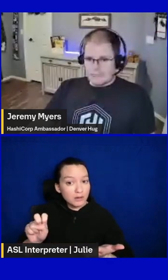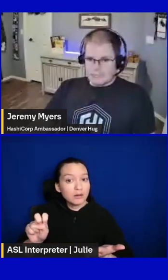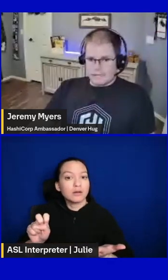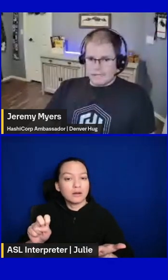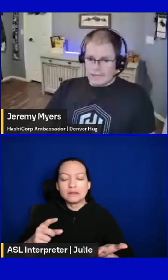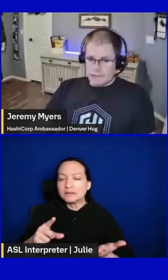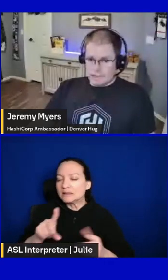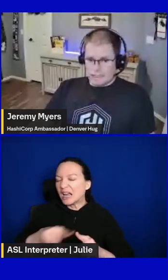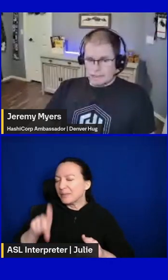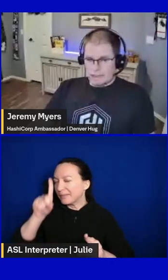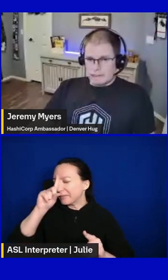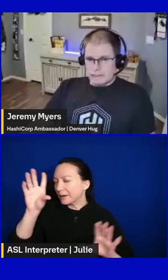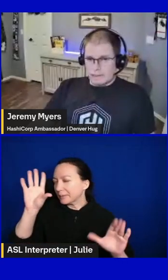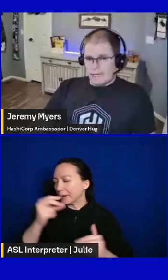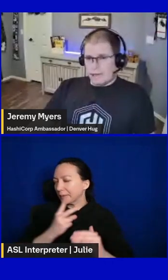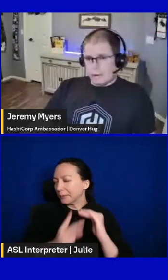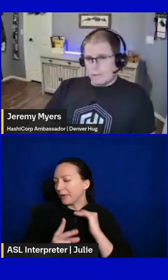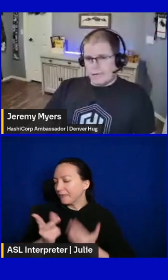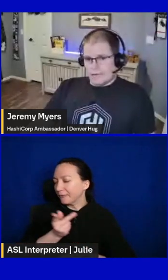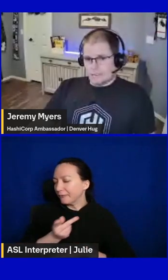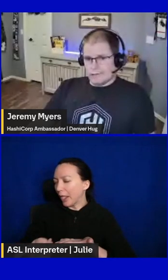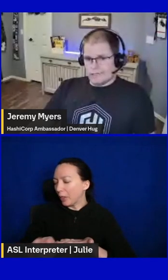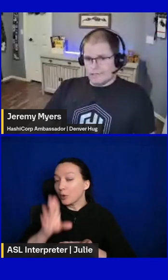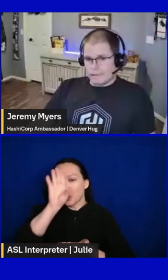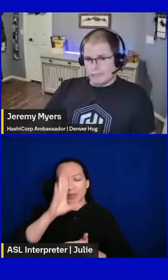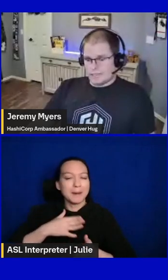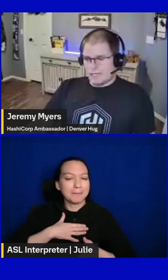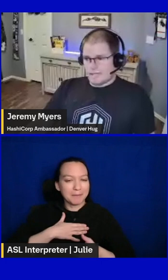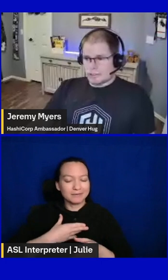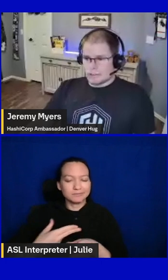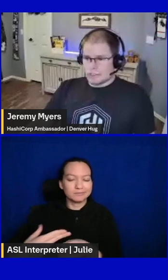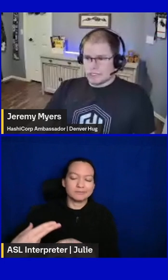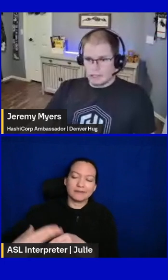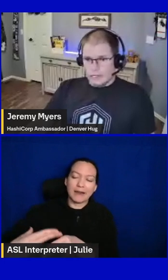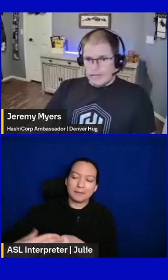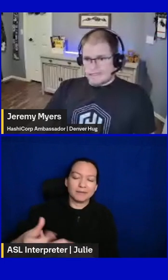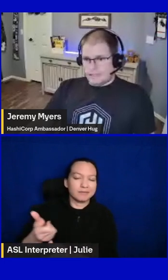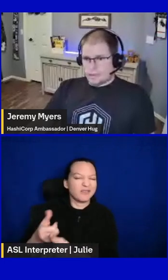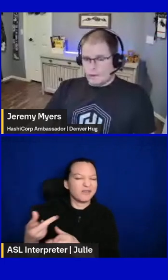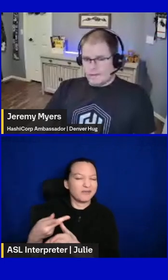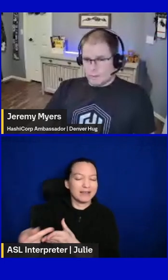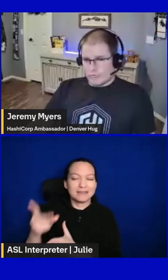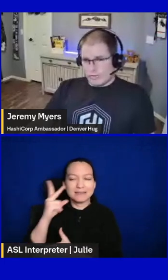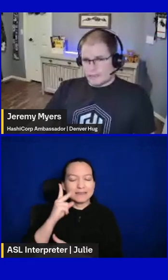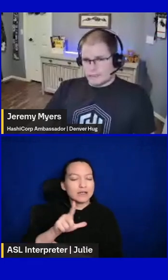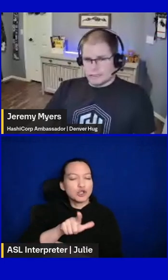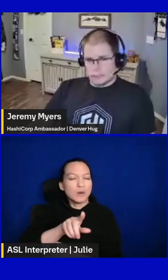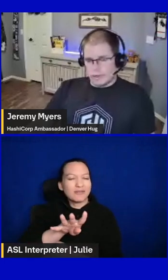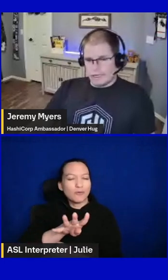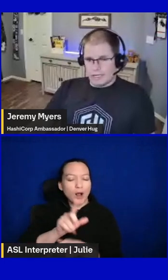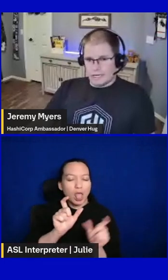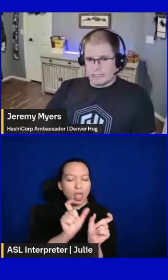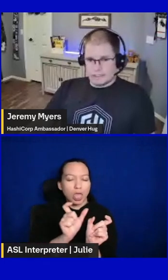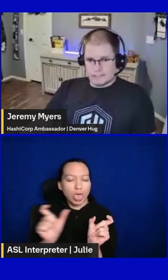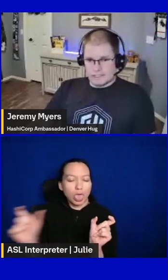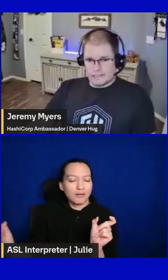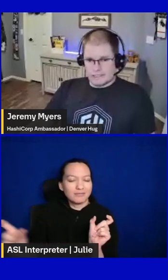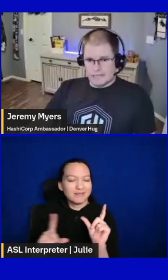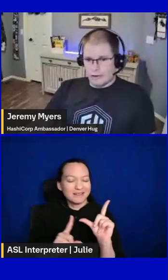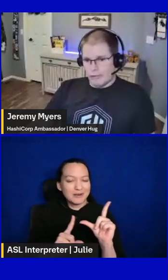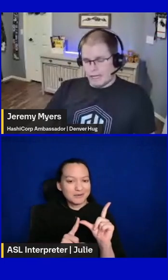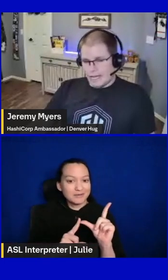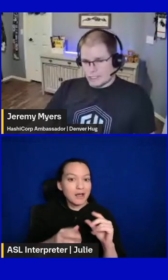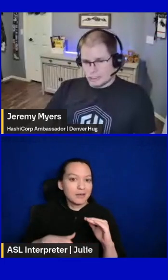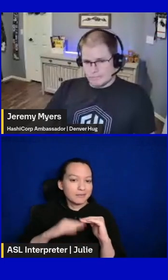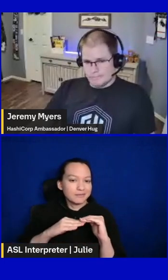expecting a failure. So I know my name's going to fail because I see the 24 characters or 28 characters that is allowed